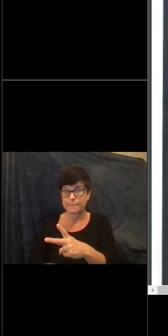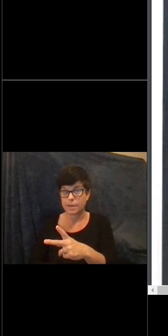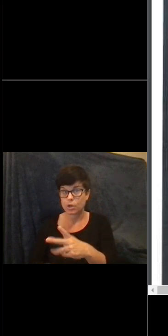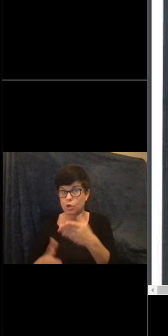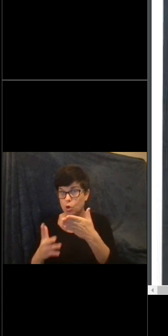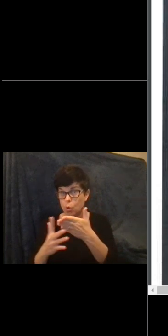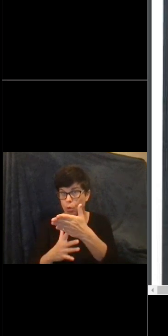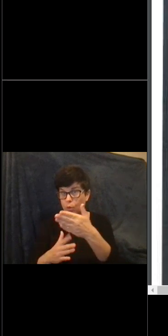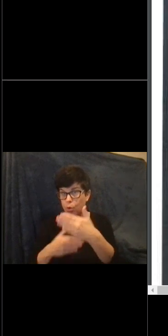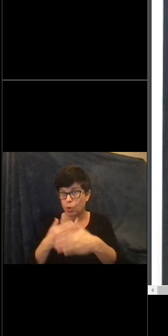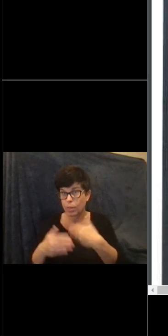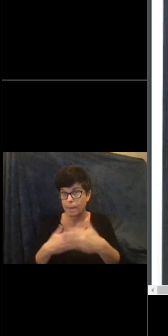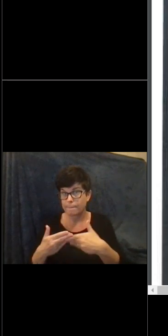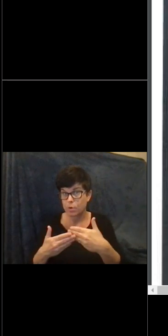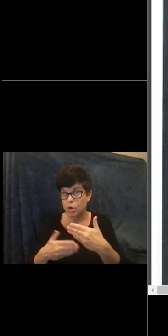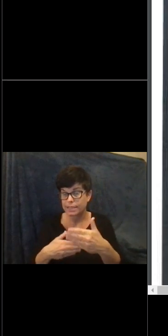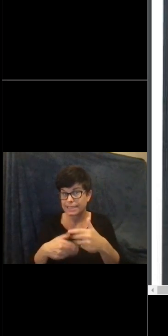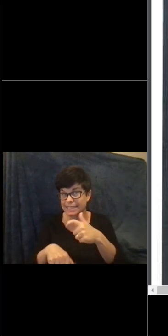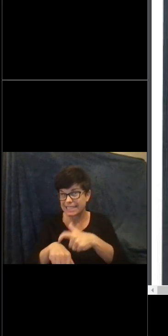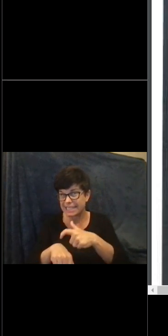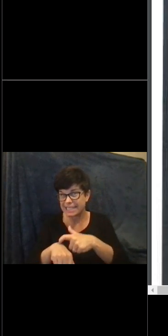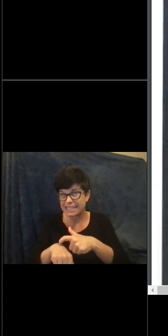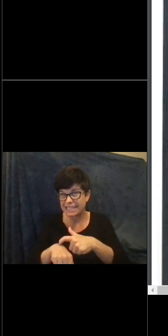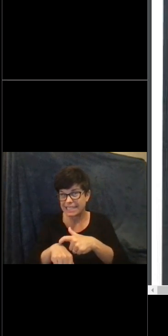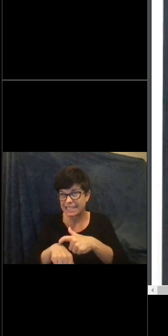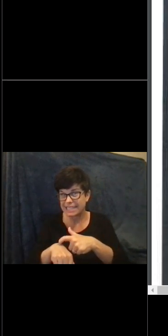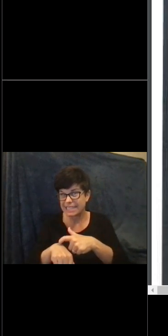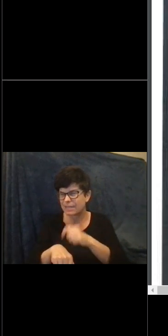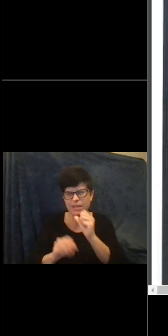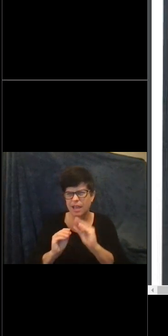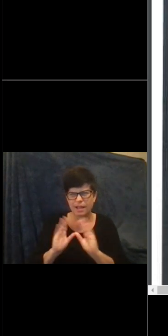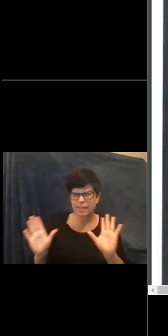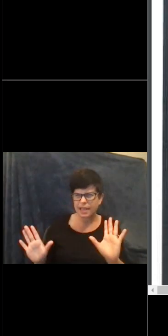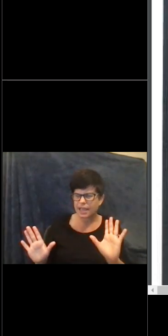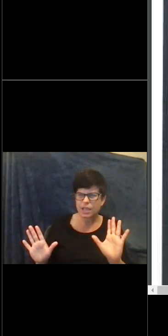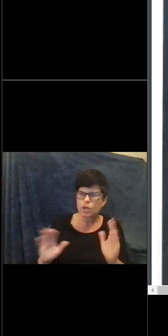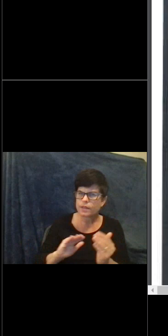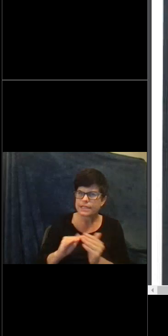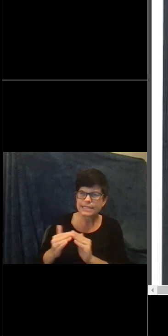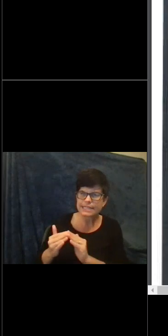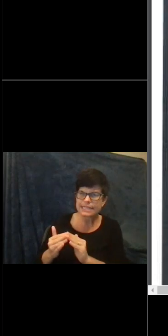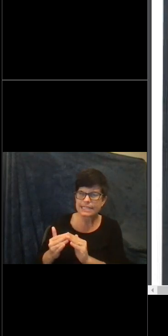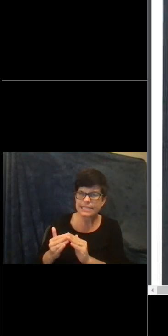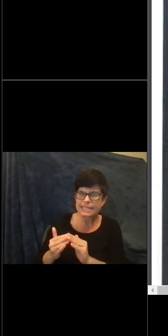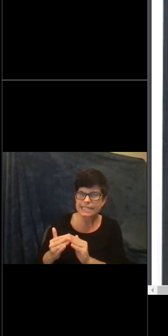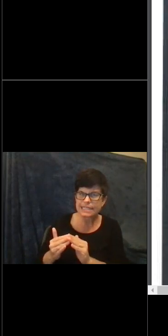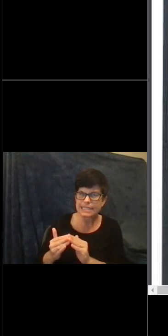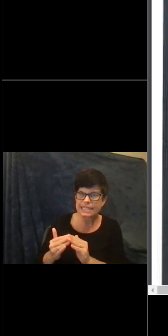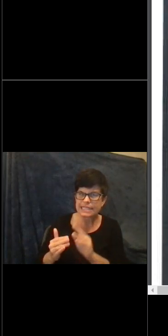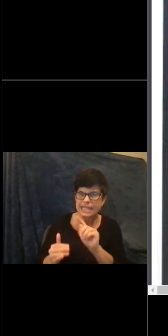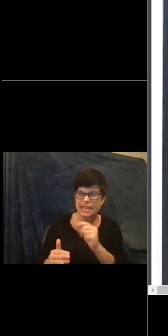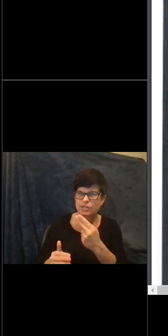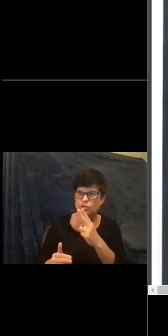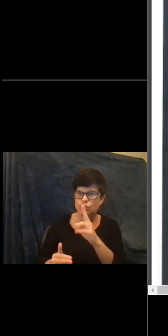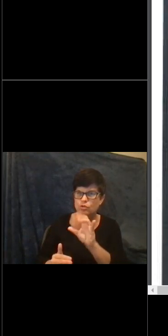we'd have to go through that process and the timing associated with that. That's the other thing I'm not clear that the city and maybe tweet you know.